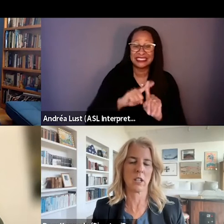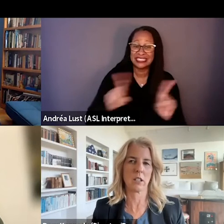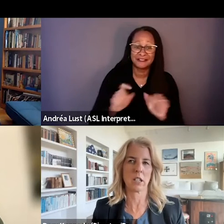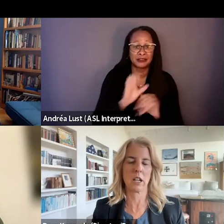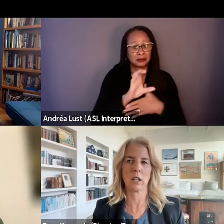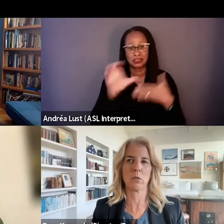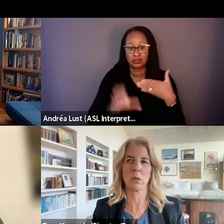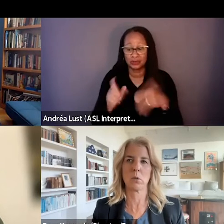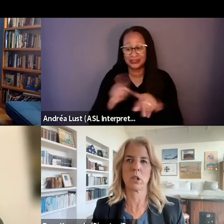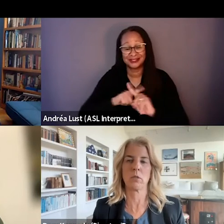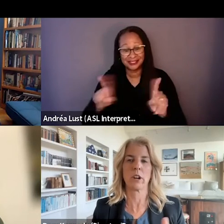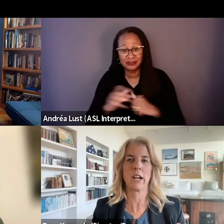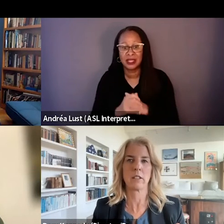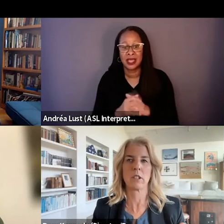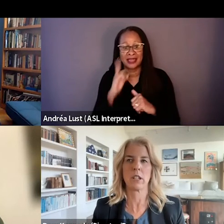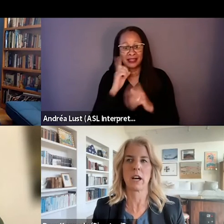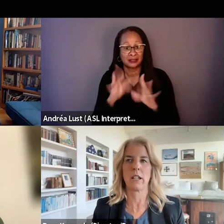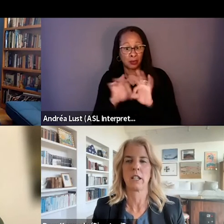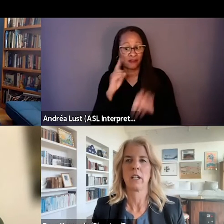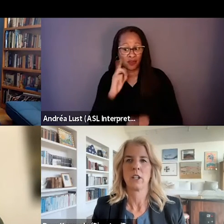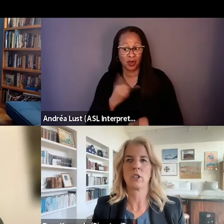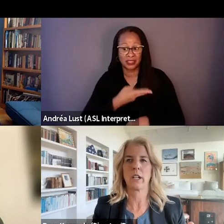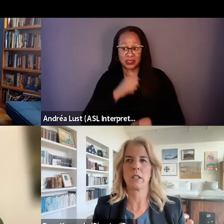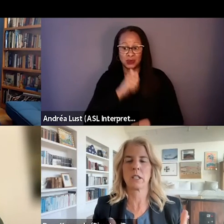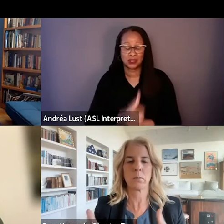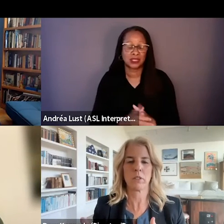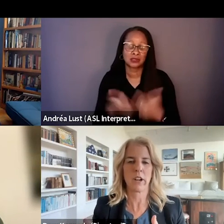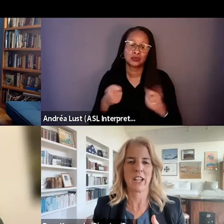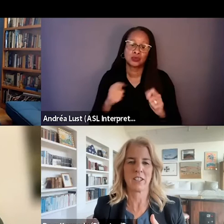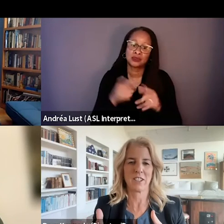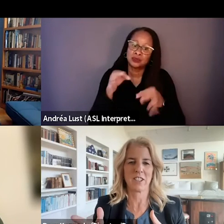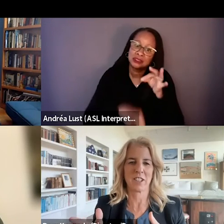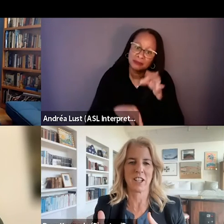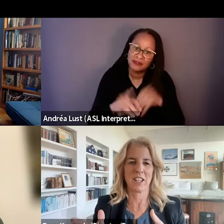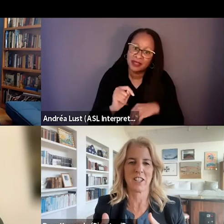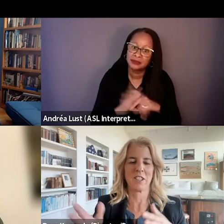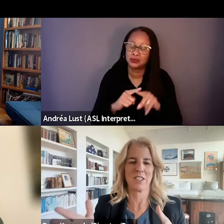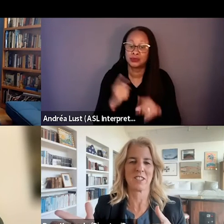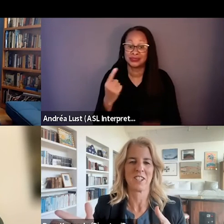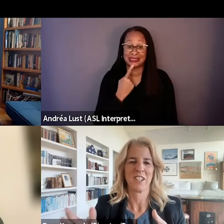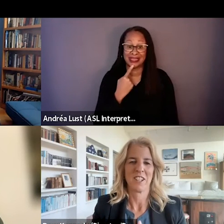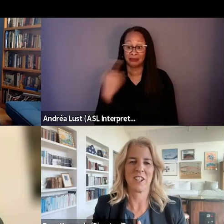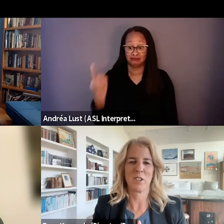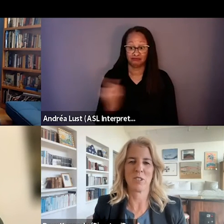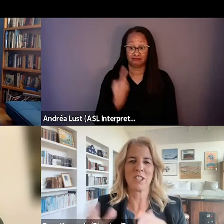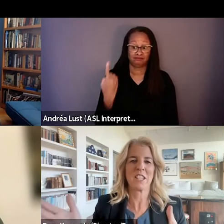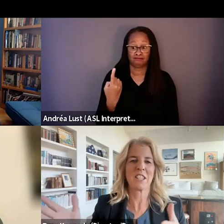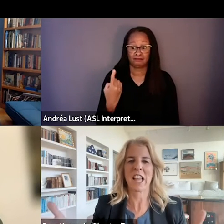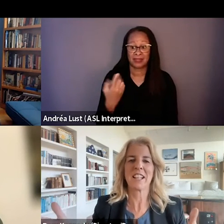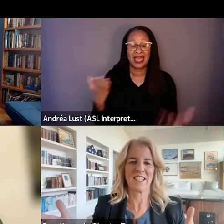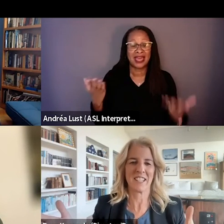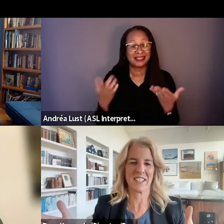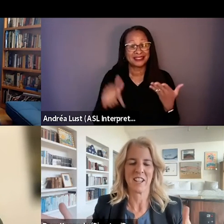conclusions. And I think it was important for us to not try to simplify it, to just say, this is, you know, this